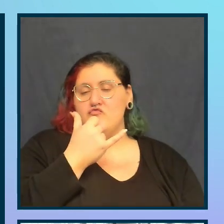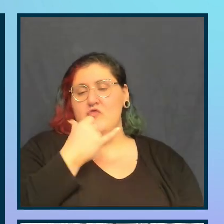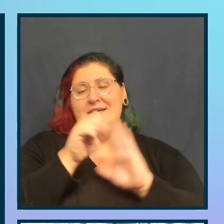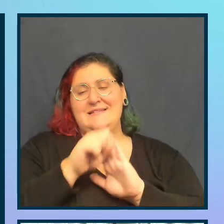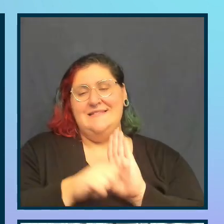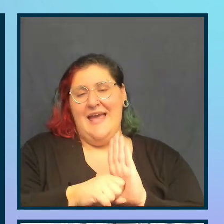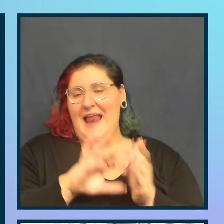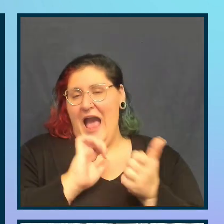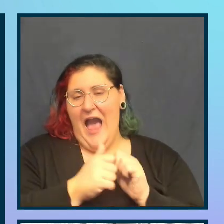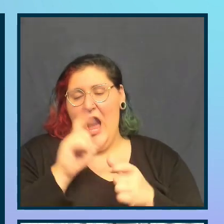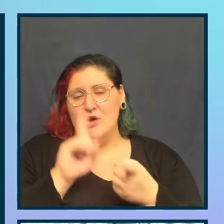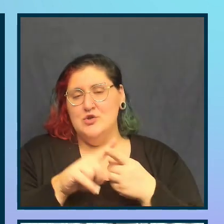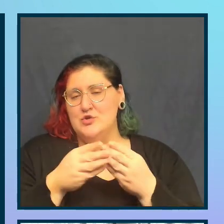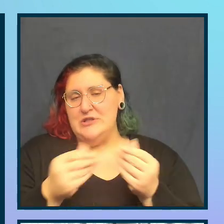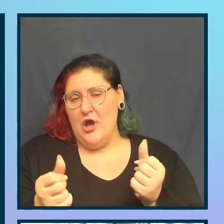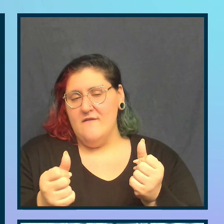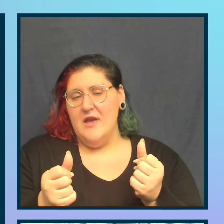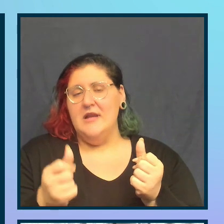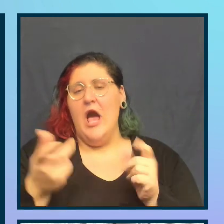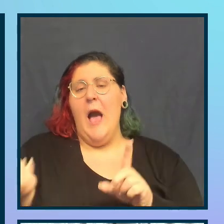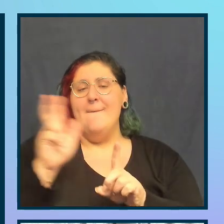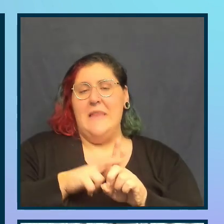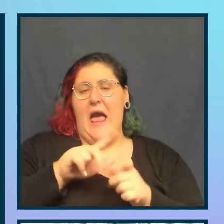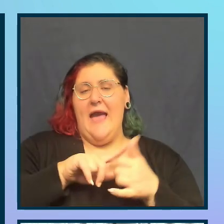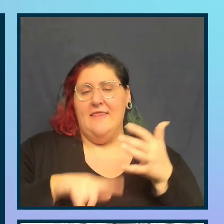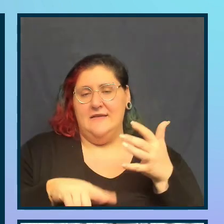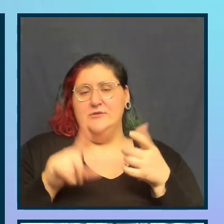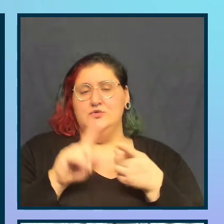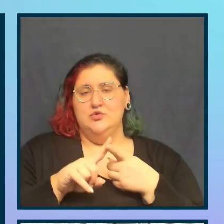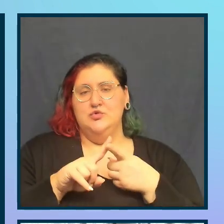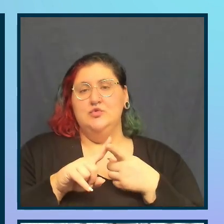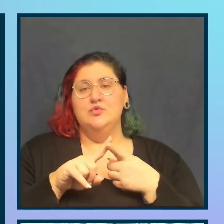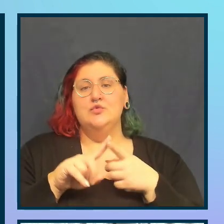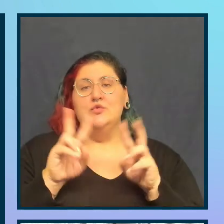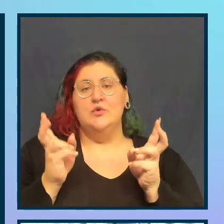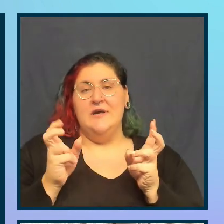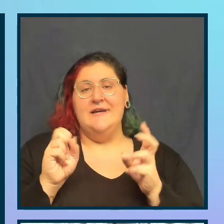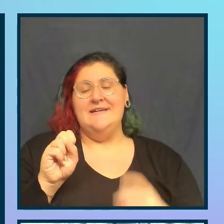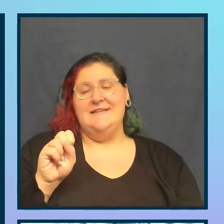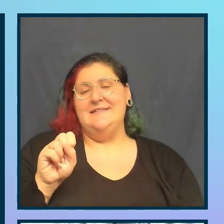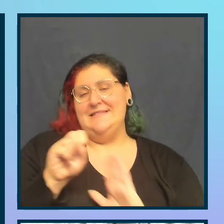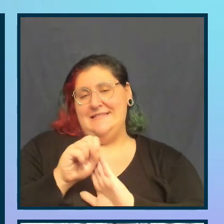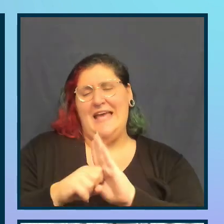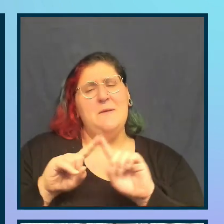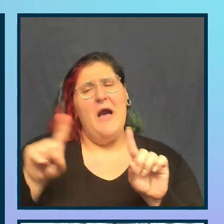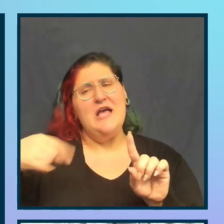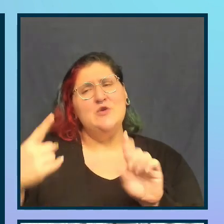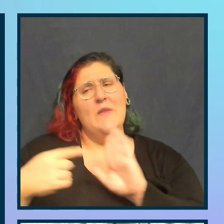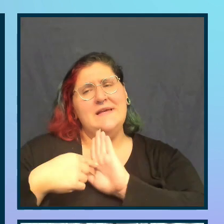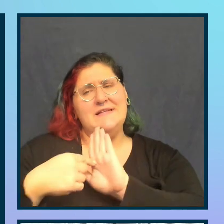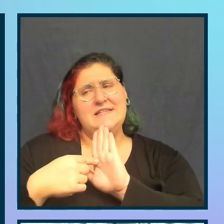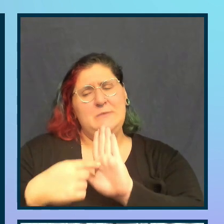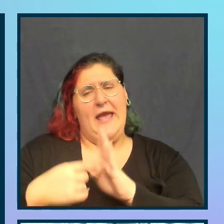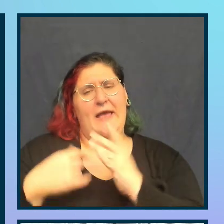to the element, aria expanded true. But it looks like this is just displaying the current expanded or collapsed state of the element. So I need to